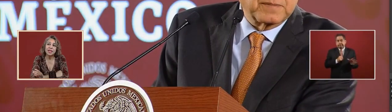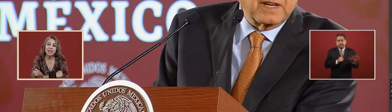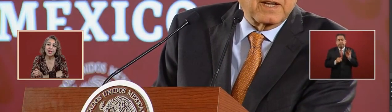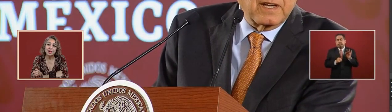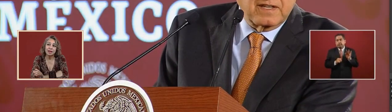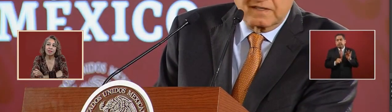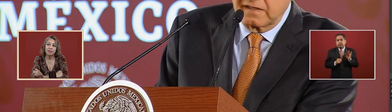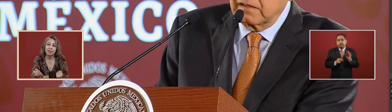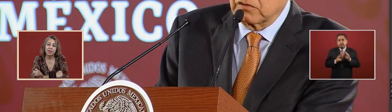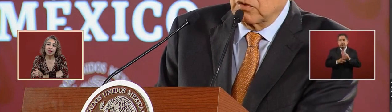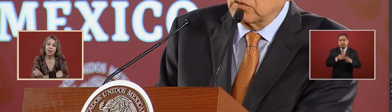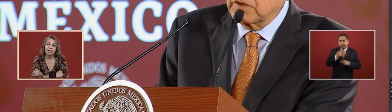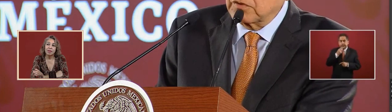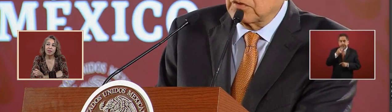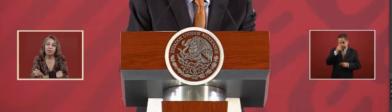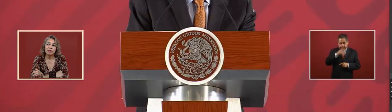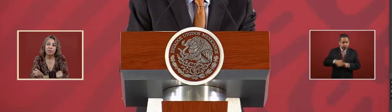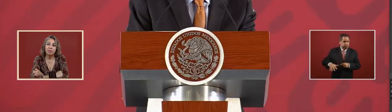retake